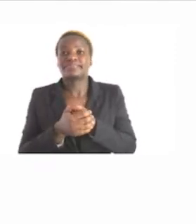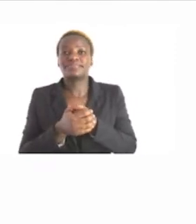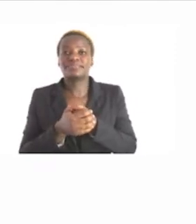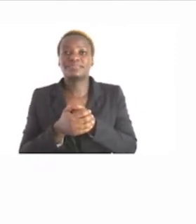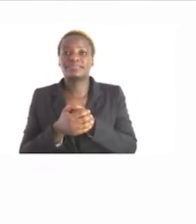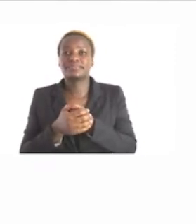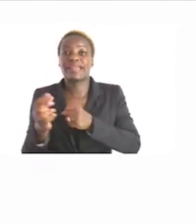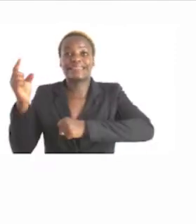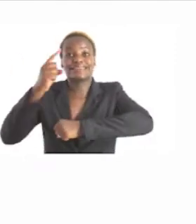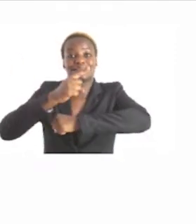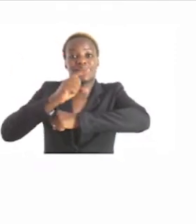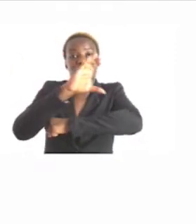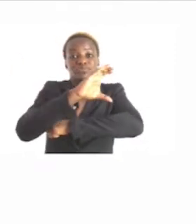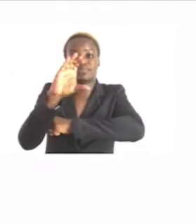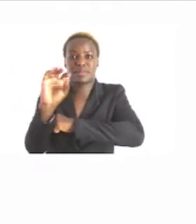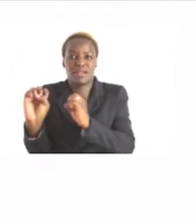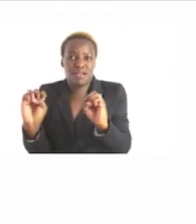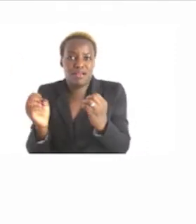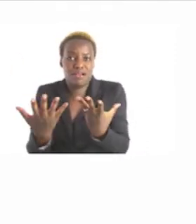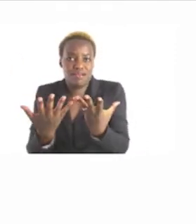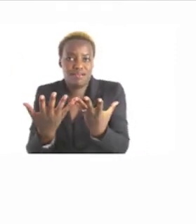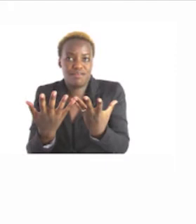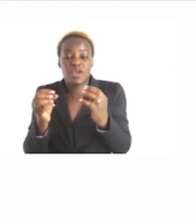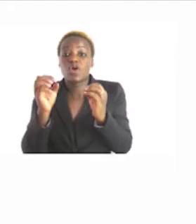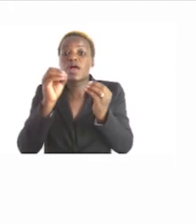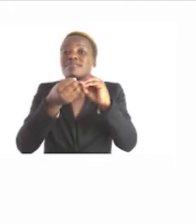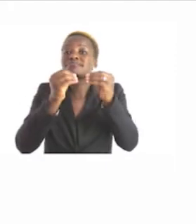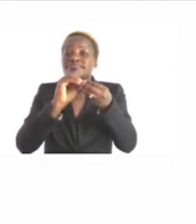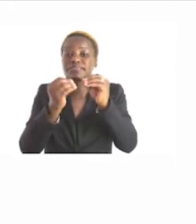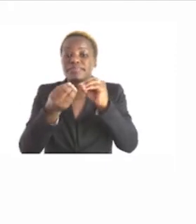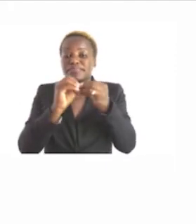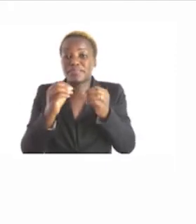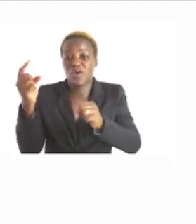The days of the month. Then you look at the number of the dates that we have.